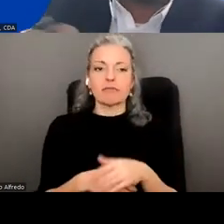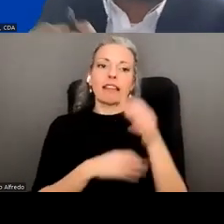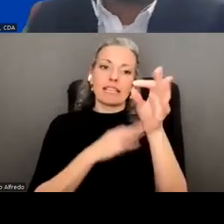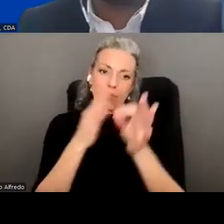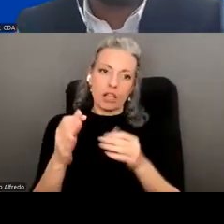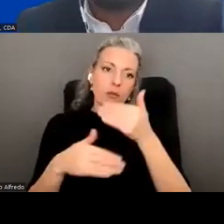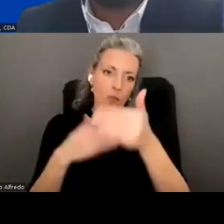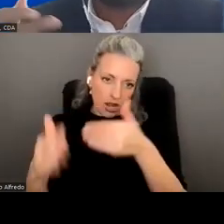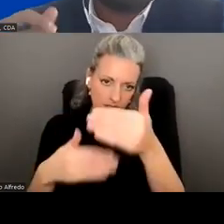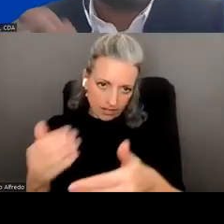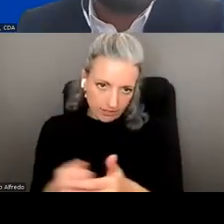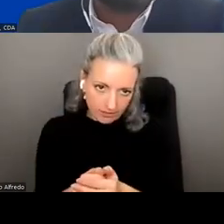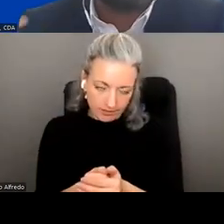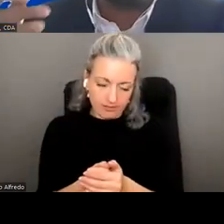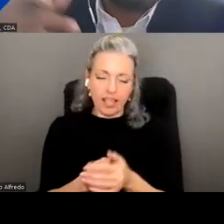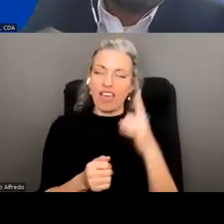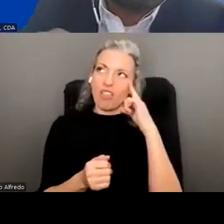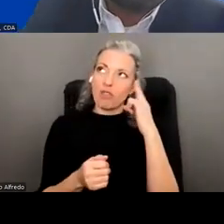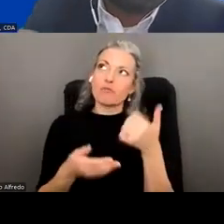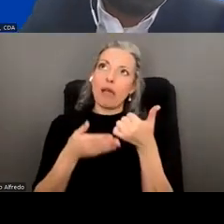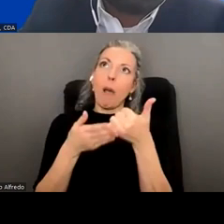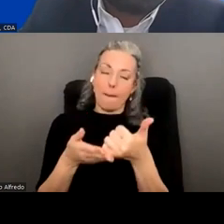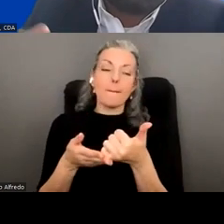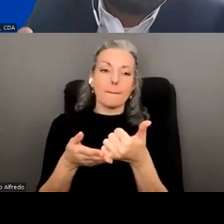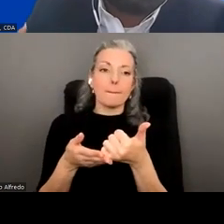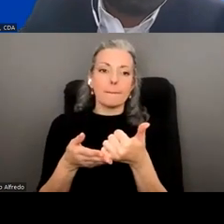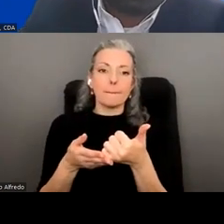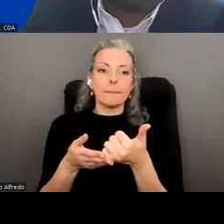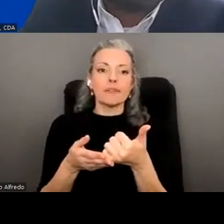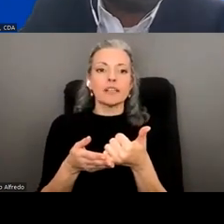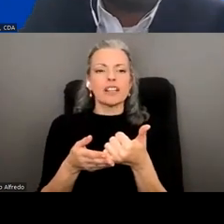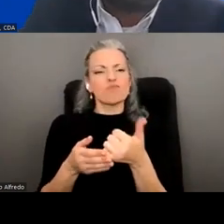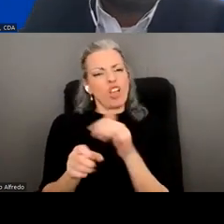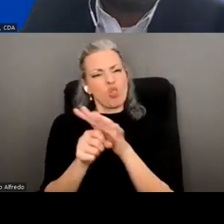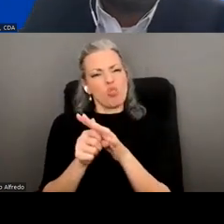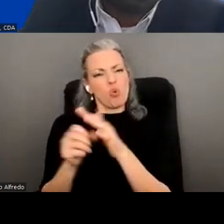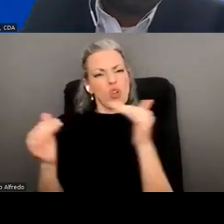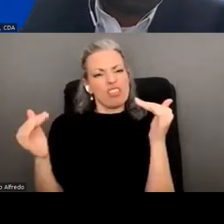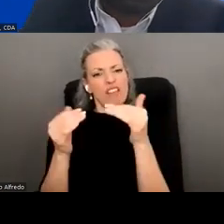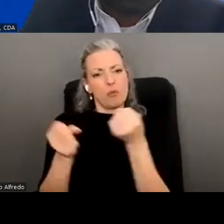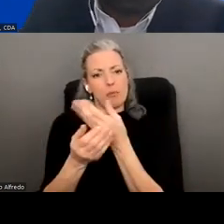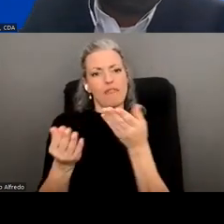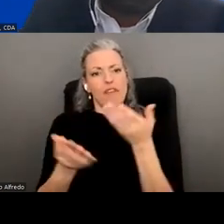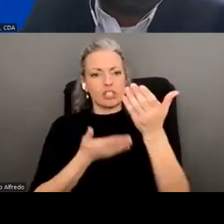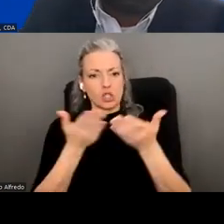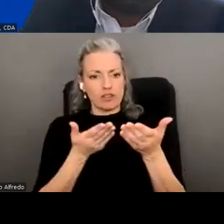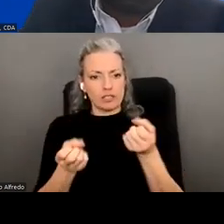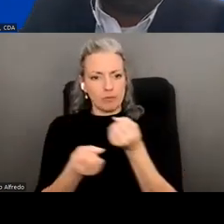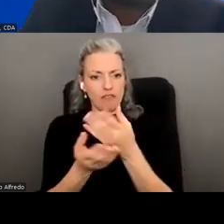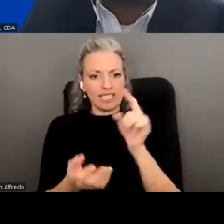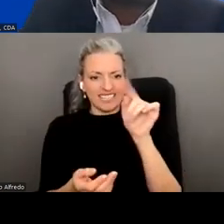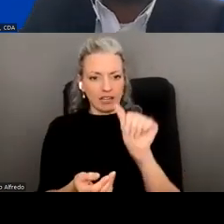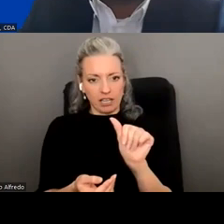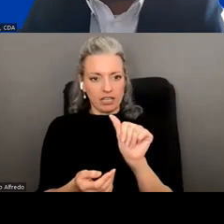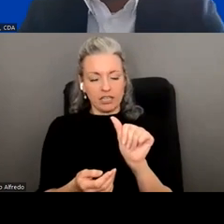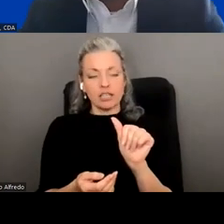And essentially how this works, I thought this would be helpful context. Folks at the local level who actually provide services, they provide data in the